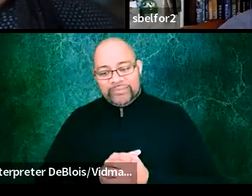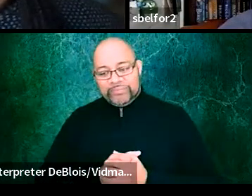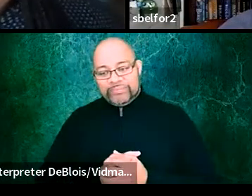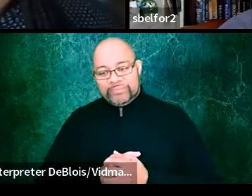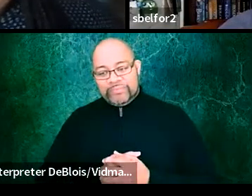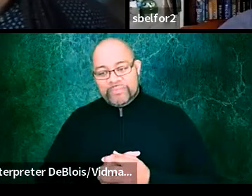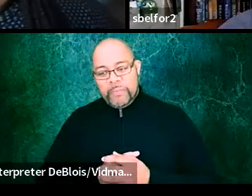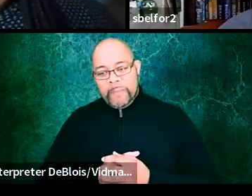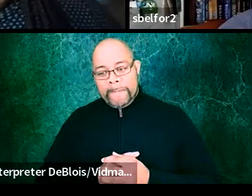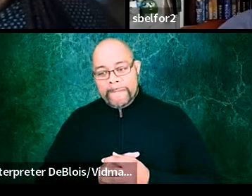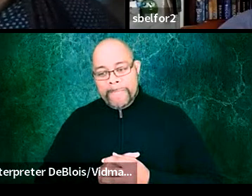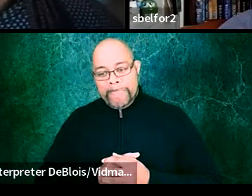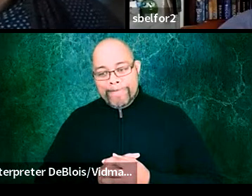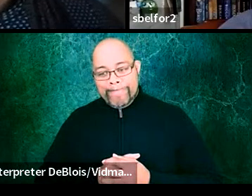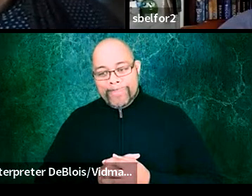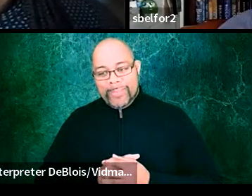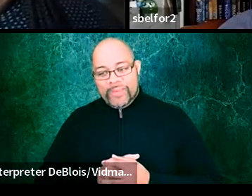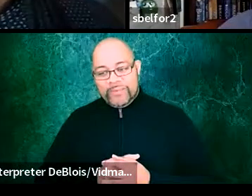tickets.